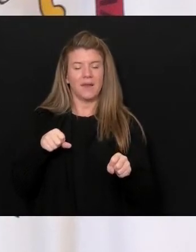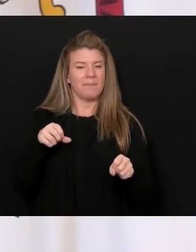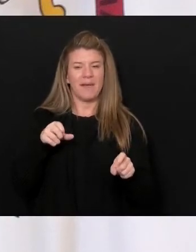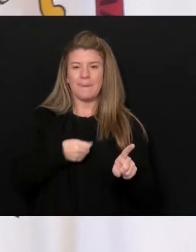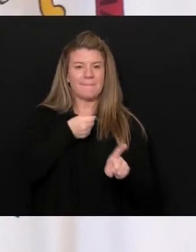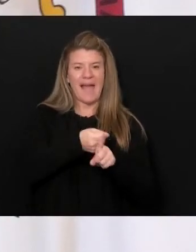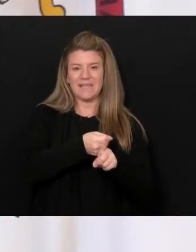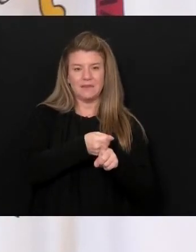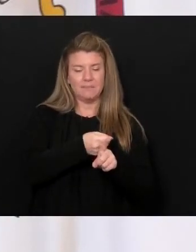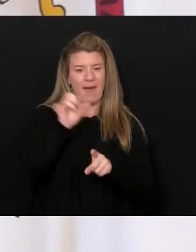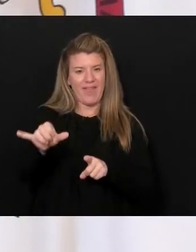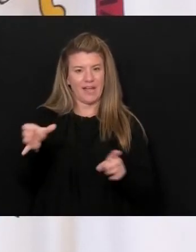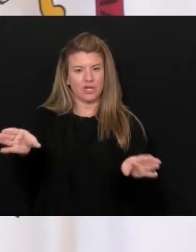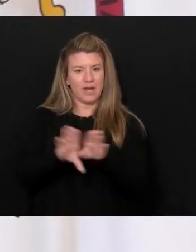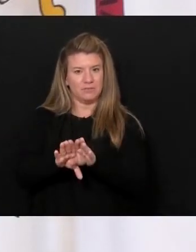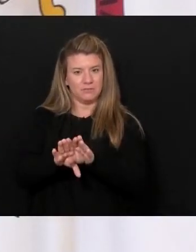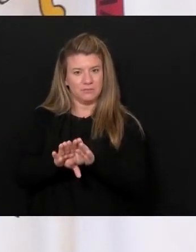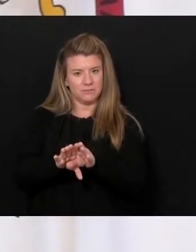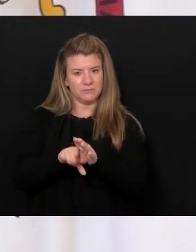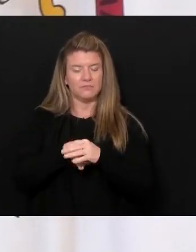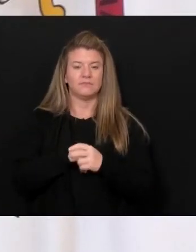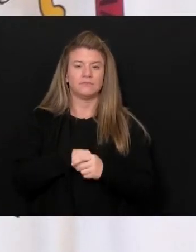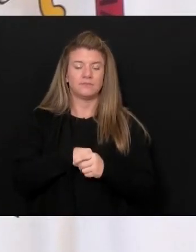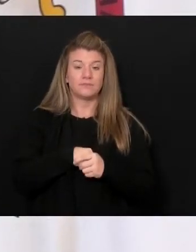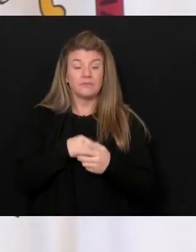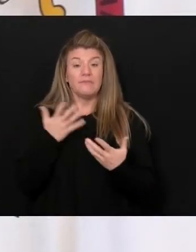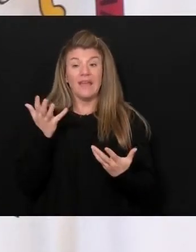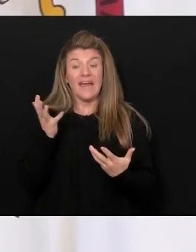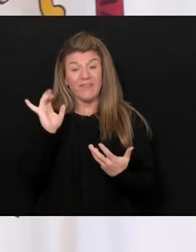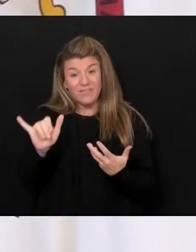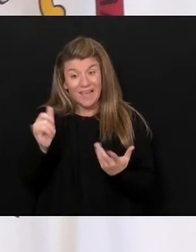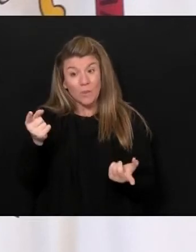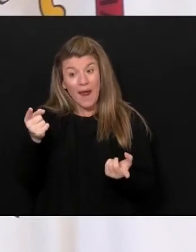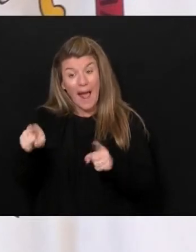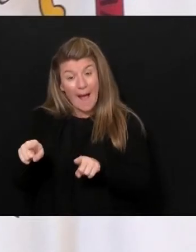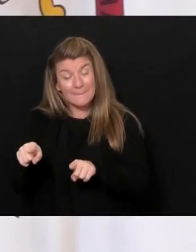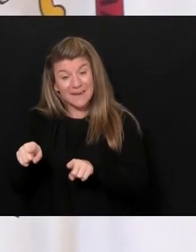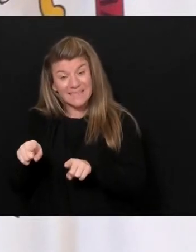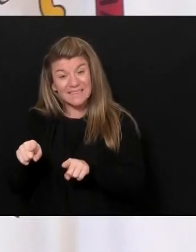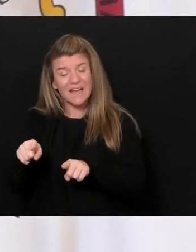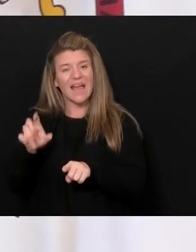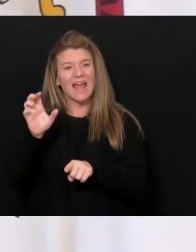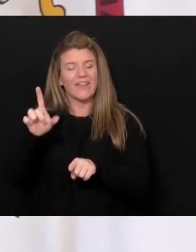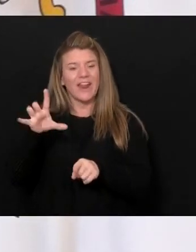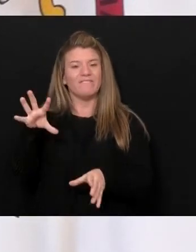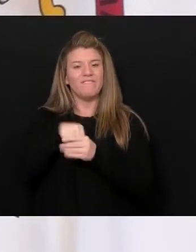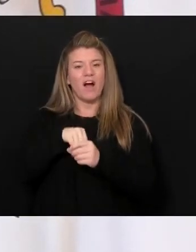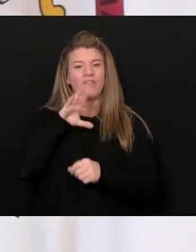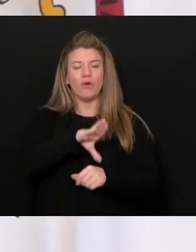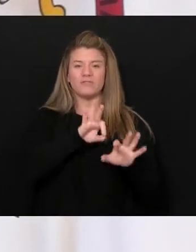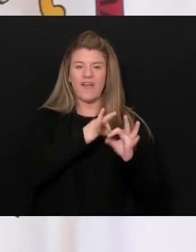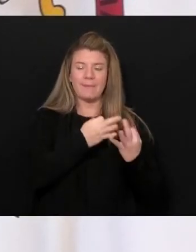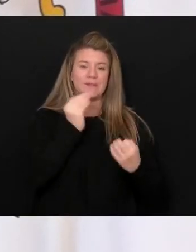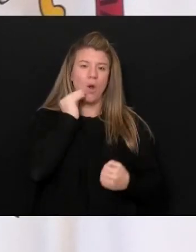that. Now, and if that be the case, just think about those families that are sitting at home